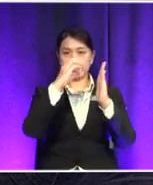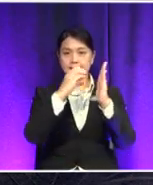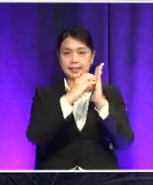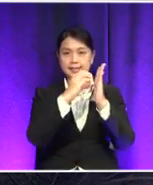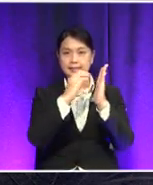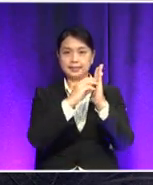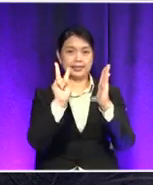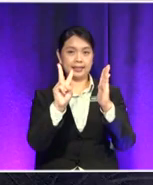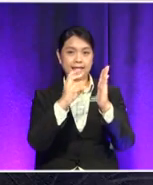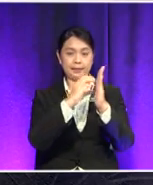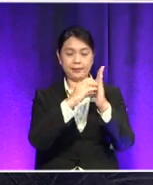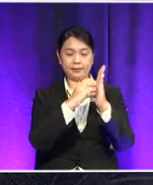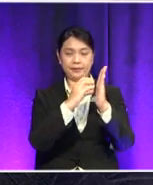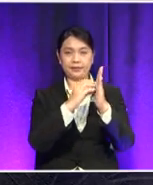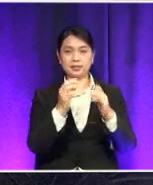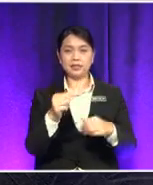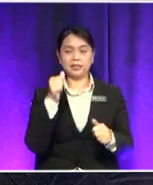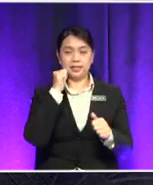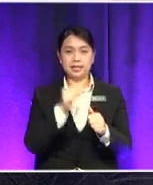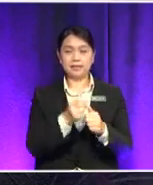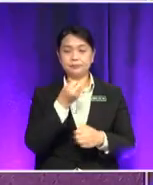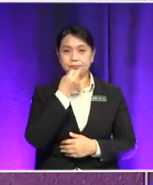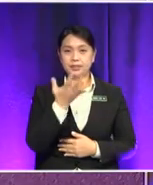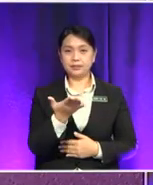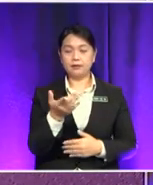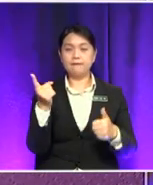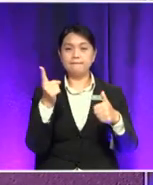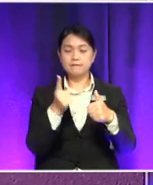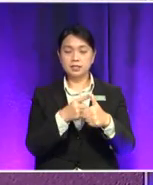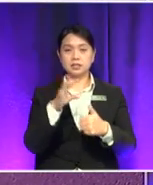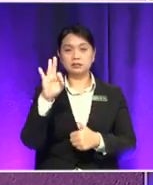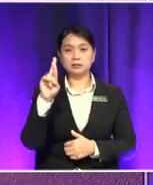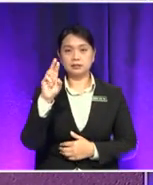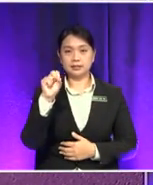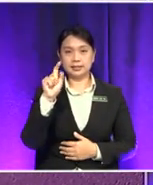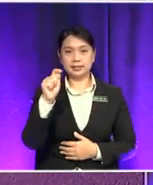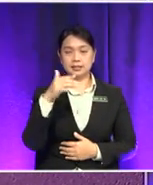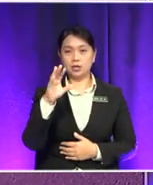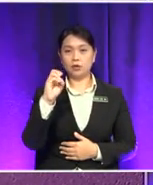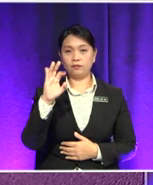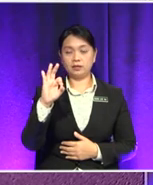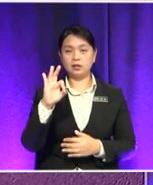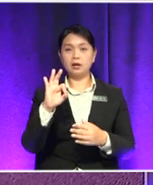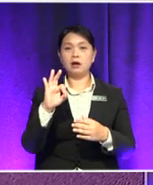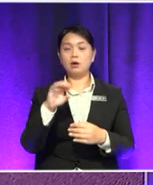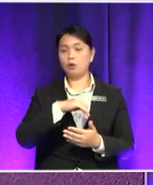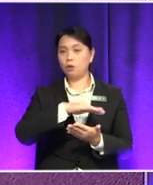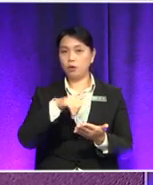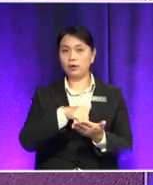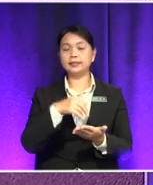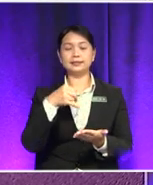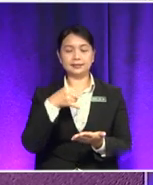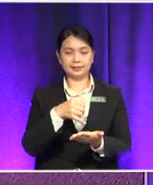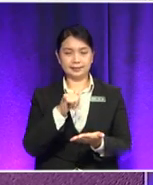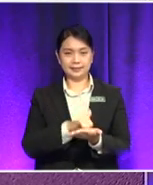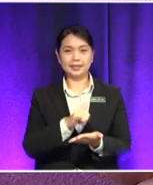Okay. The letter mentioned first of all. First of all. Yes, that is a linking phrase.